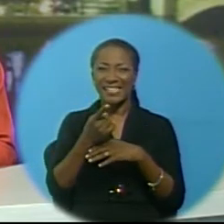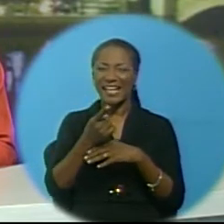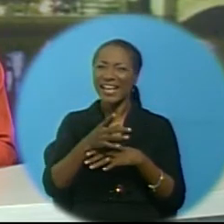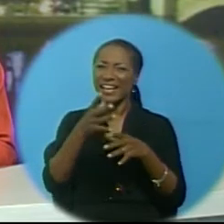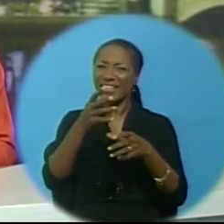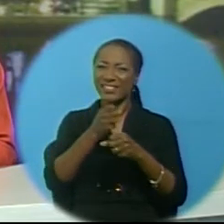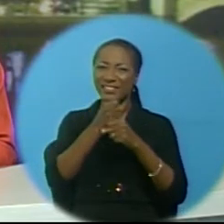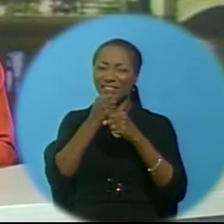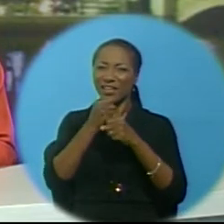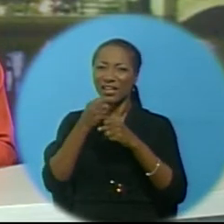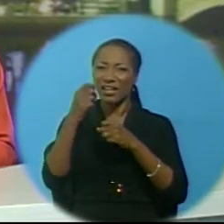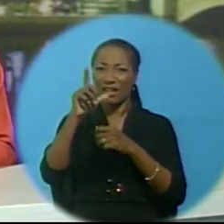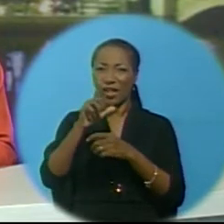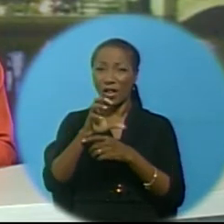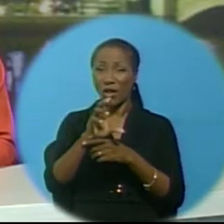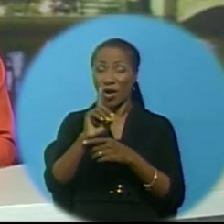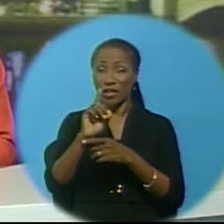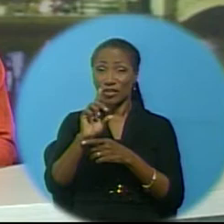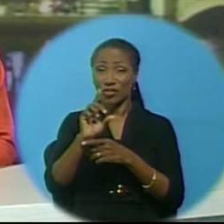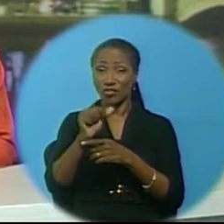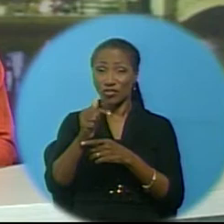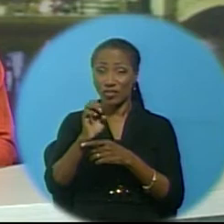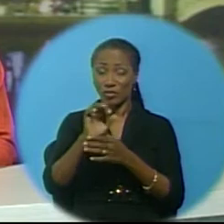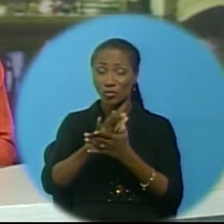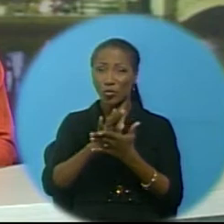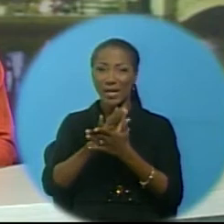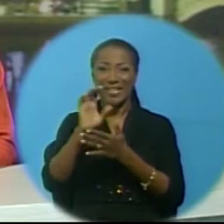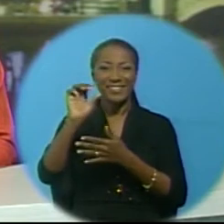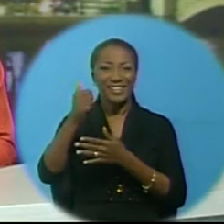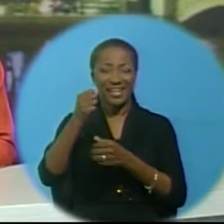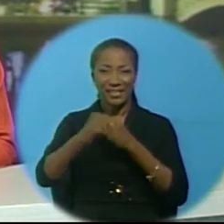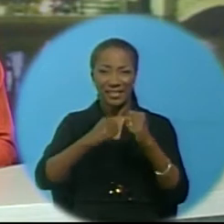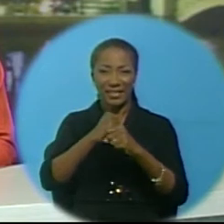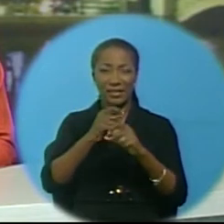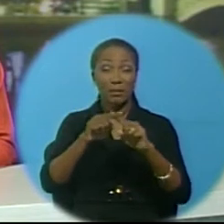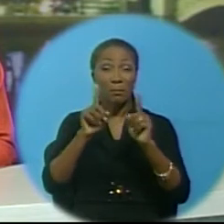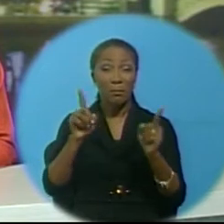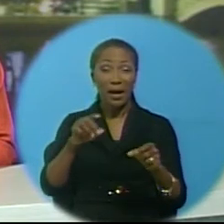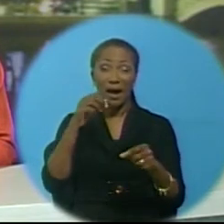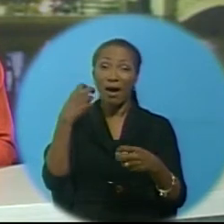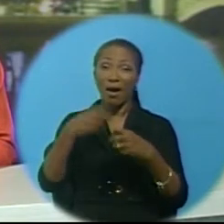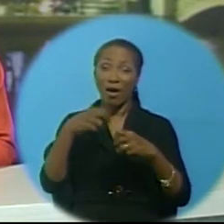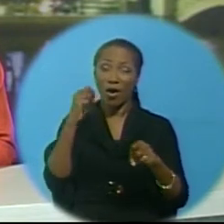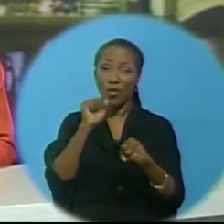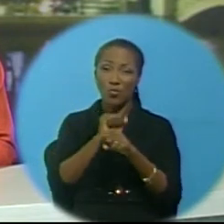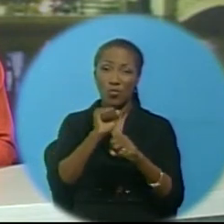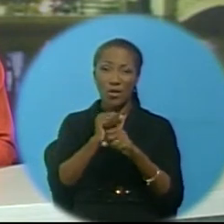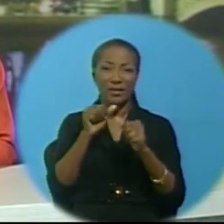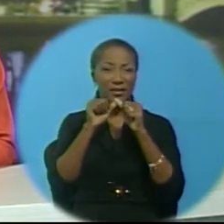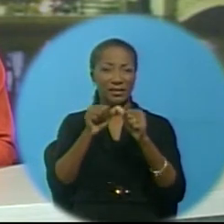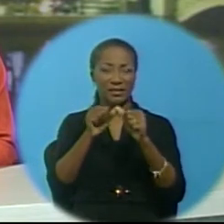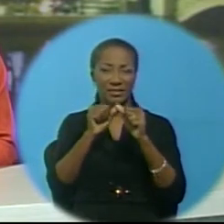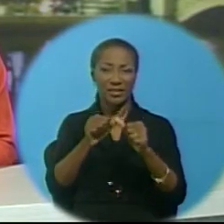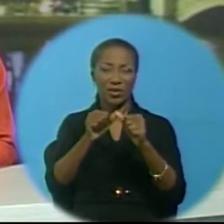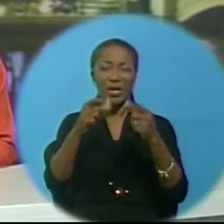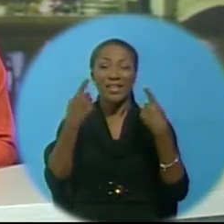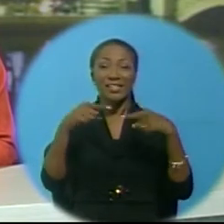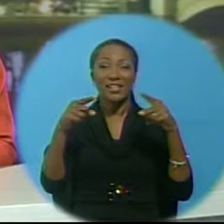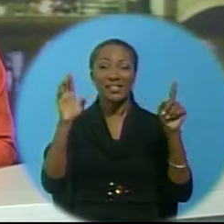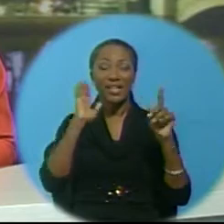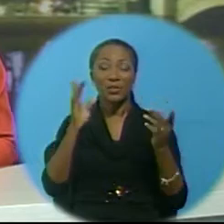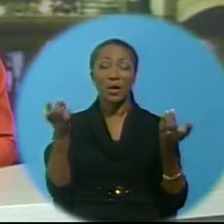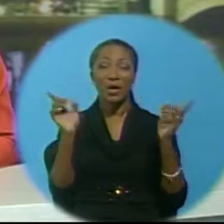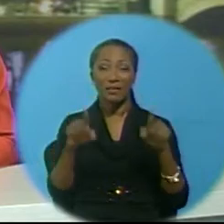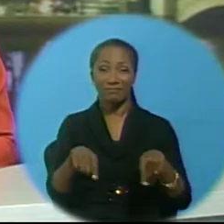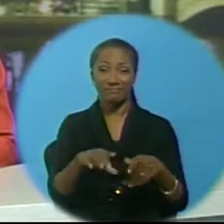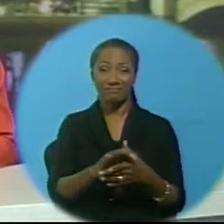School 10 years to win the competition, it proves that with dedication, hard work and perseverance, success will come.